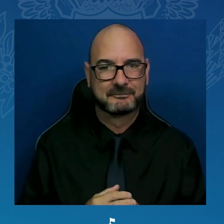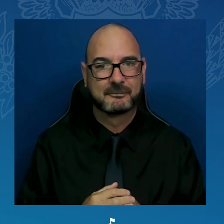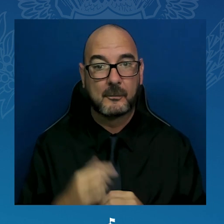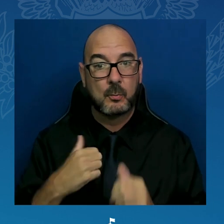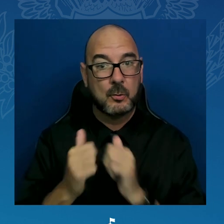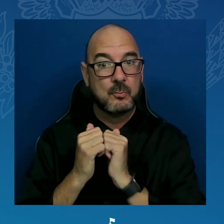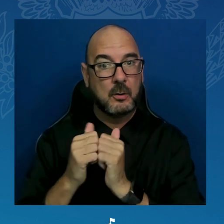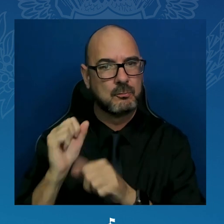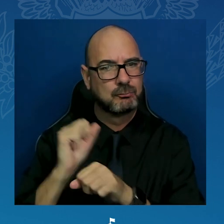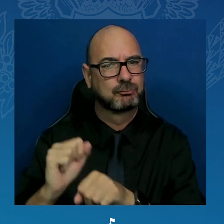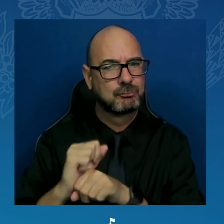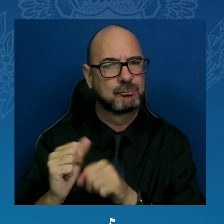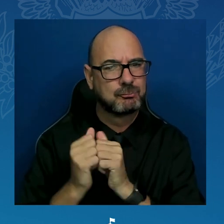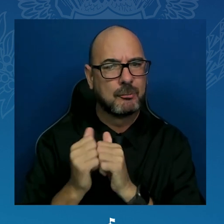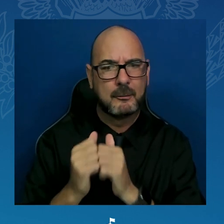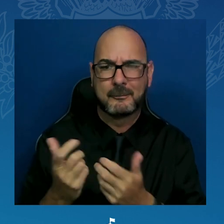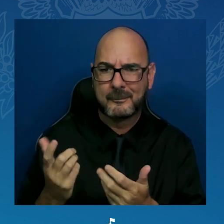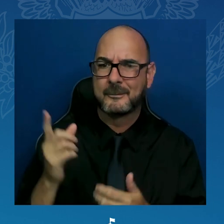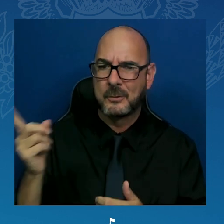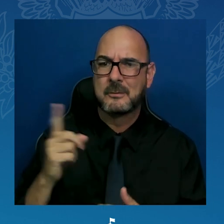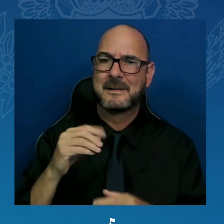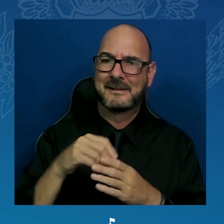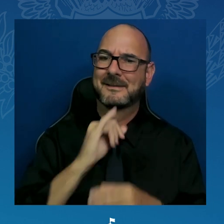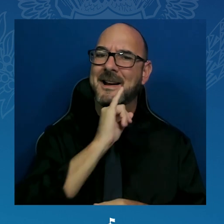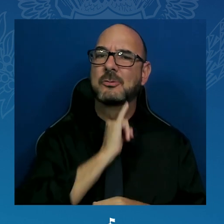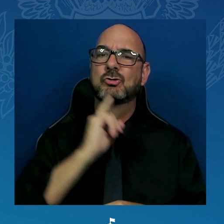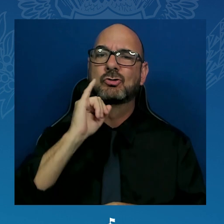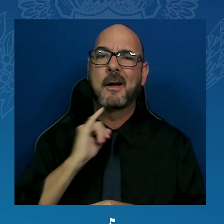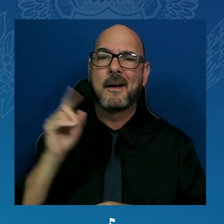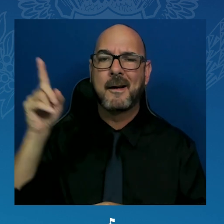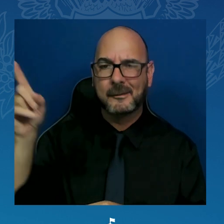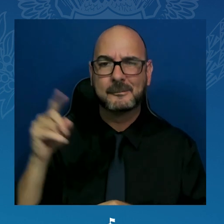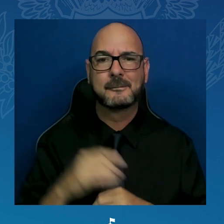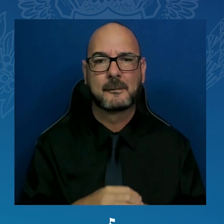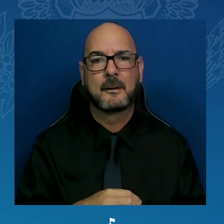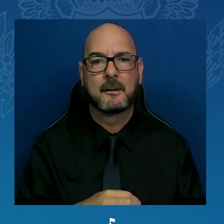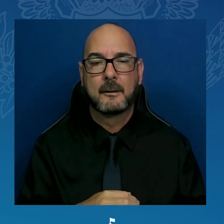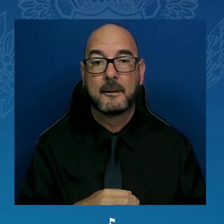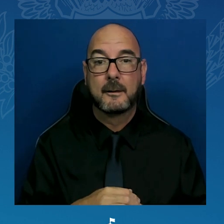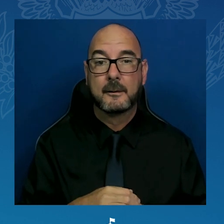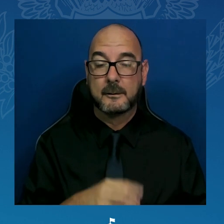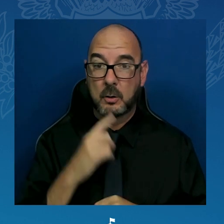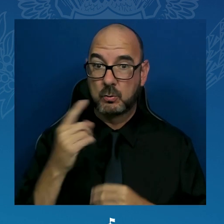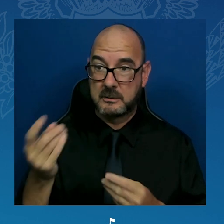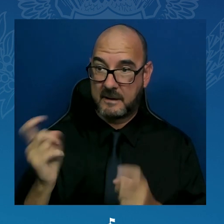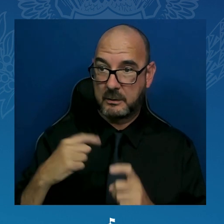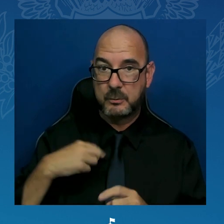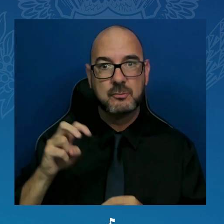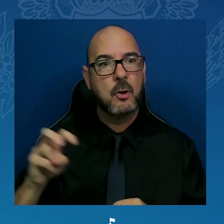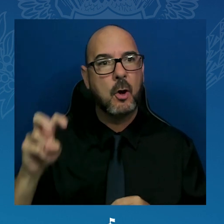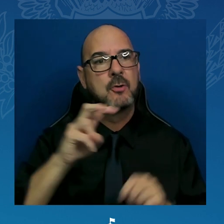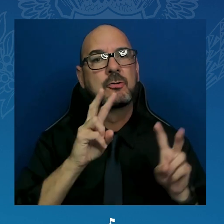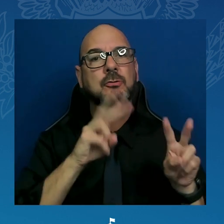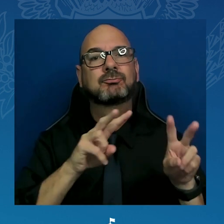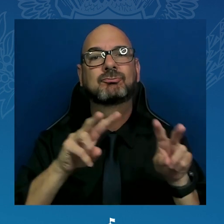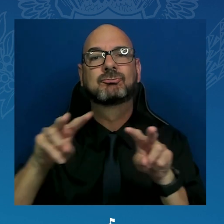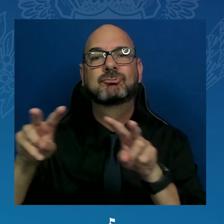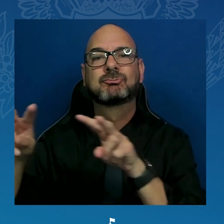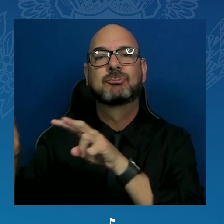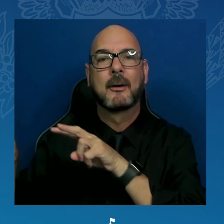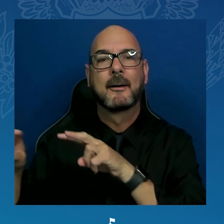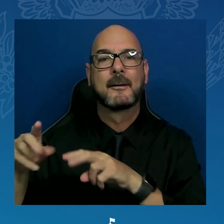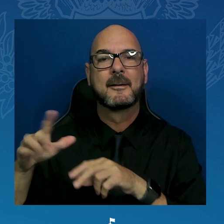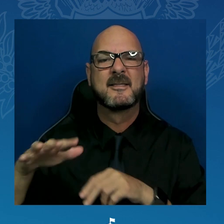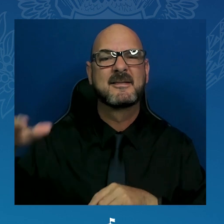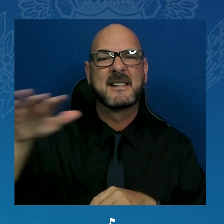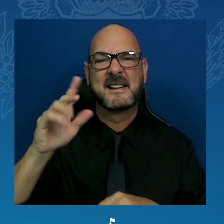together, physically together, was in Israel when you gave me a tour of the Knesset. You, in that